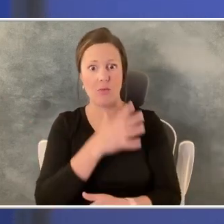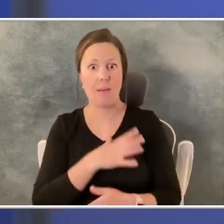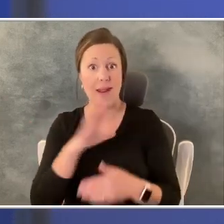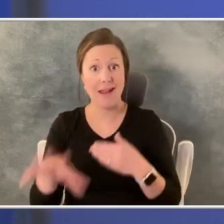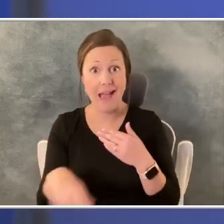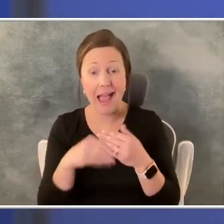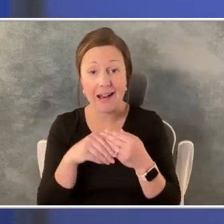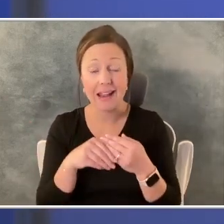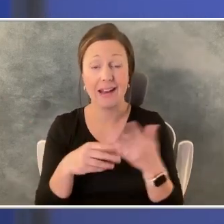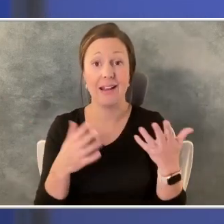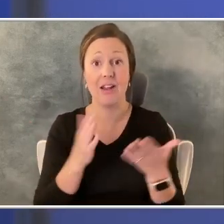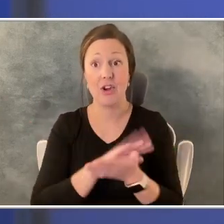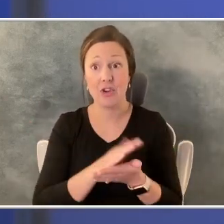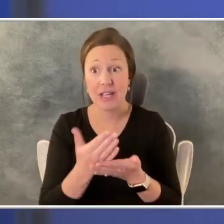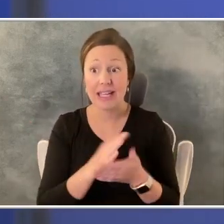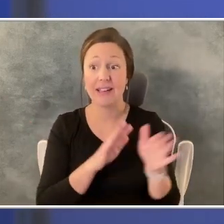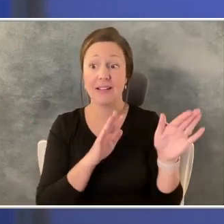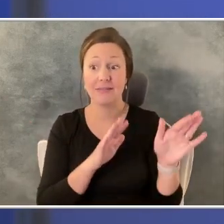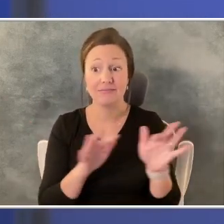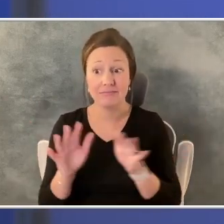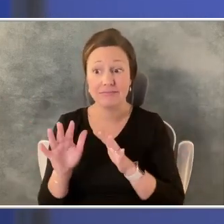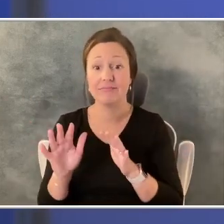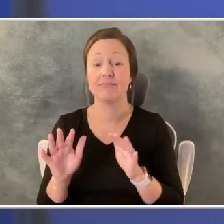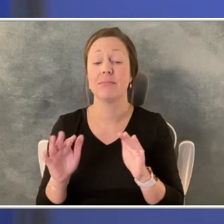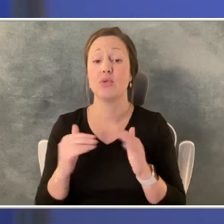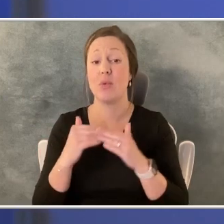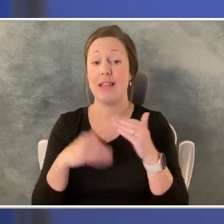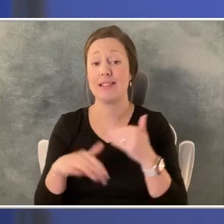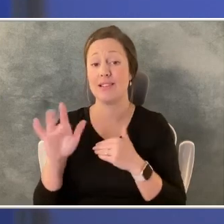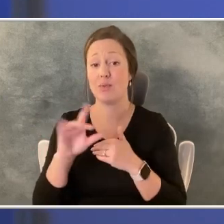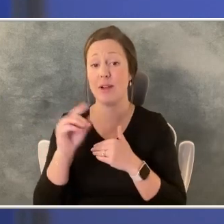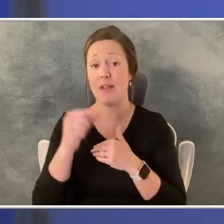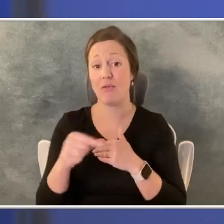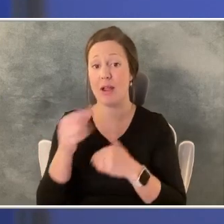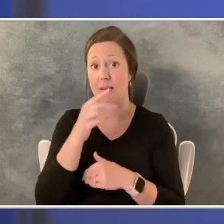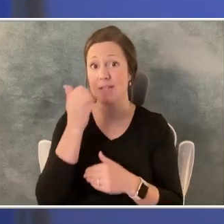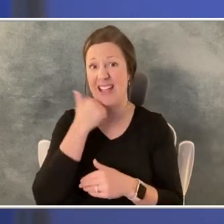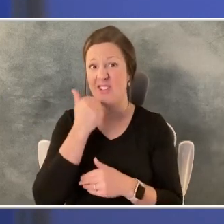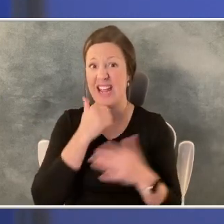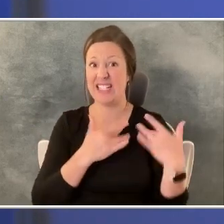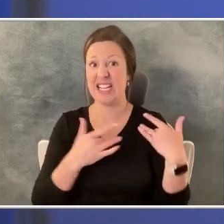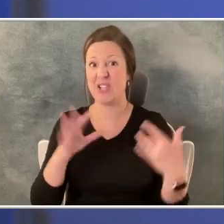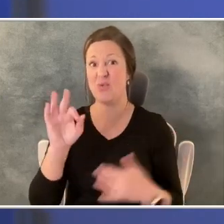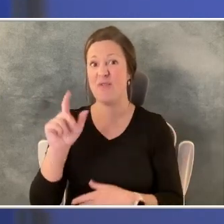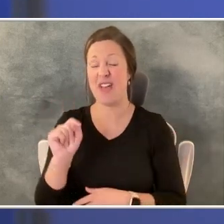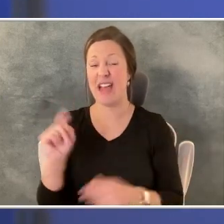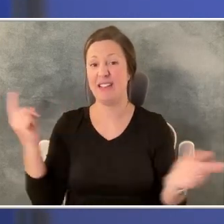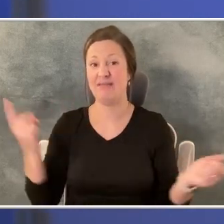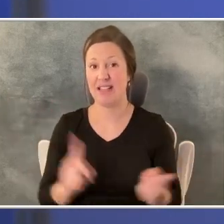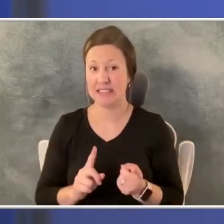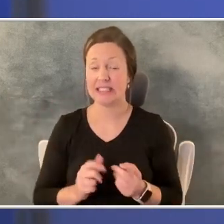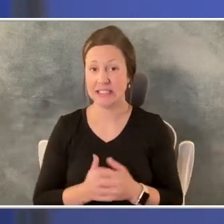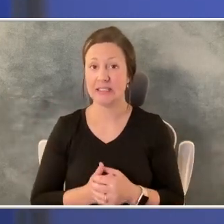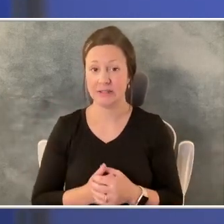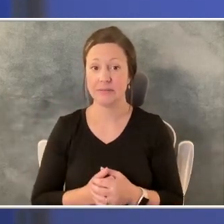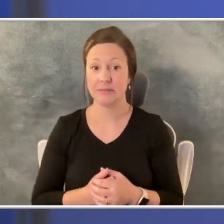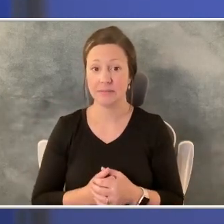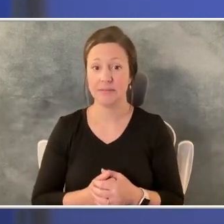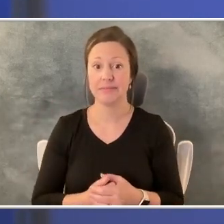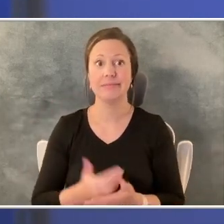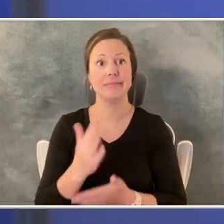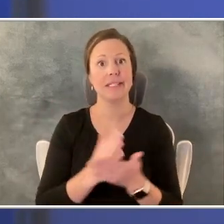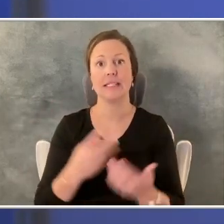and alcohol, to less than 25 grams a day tend to have less visceral fat. There's been some decent studies looking at probiotic intake, either